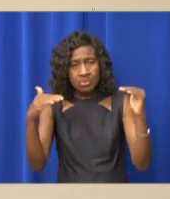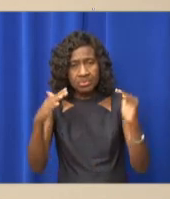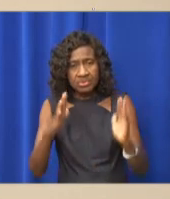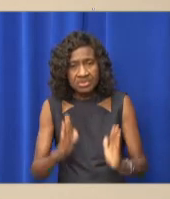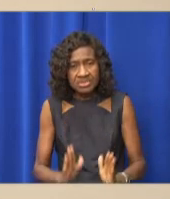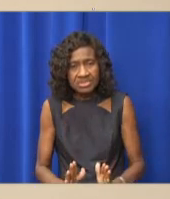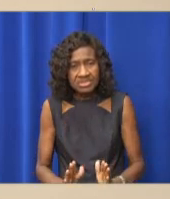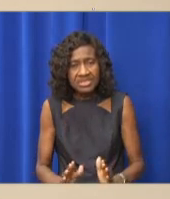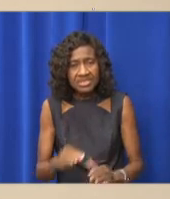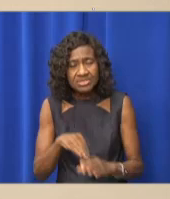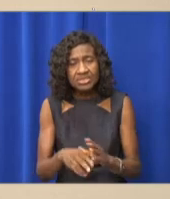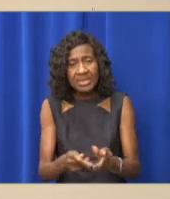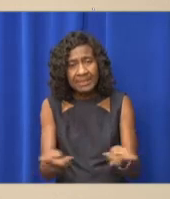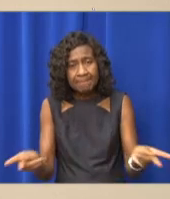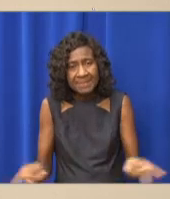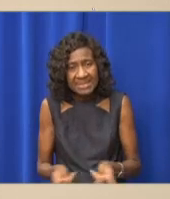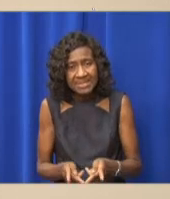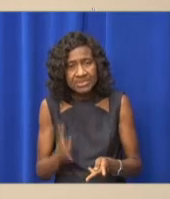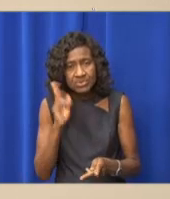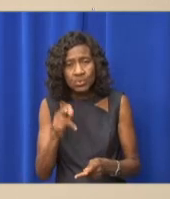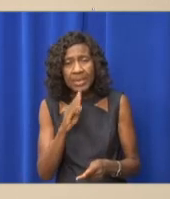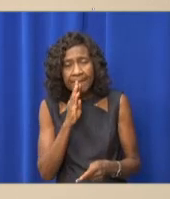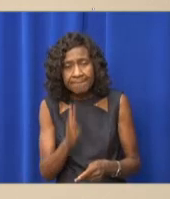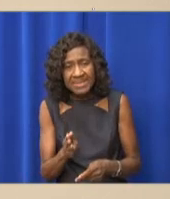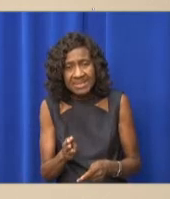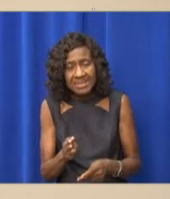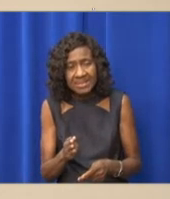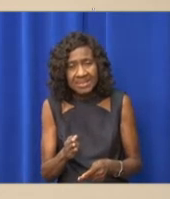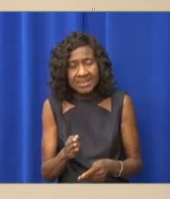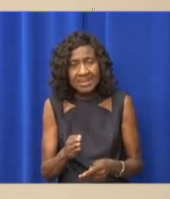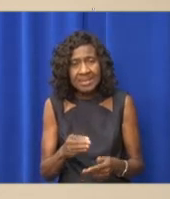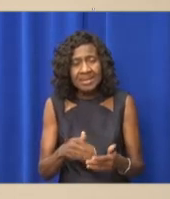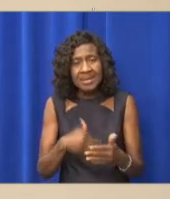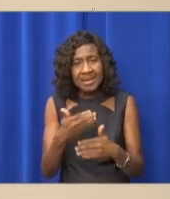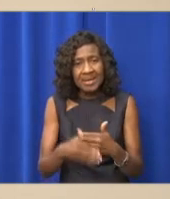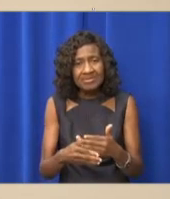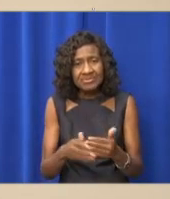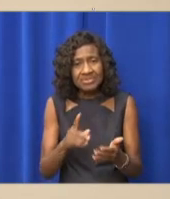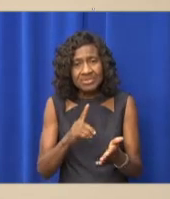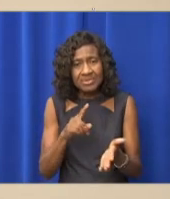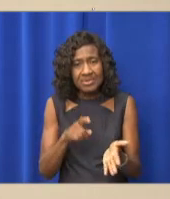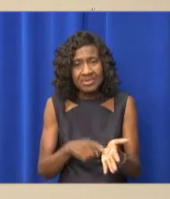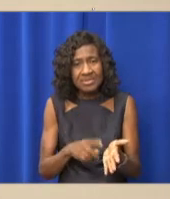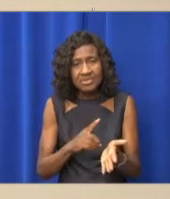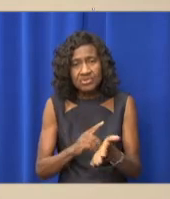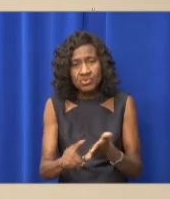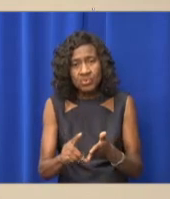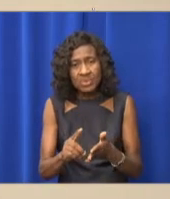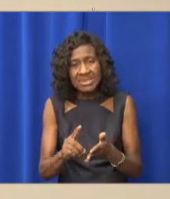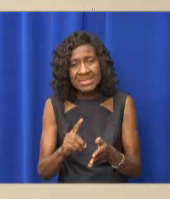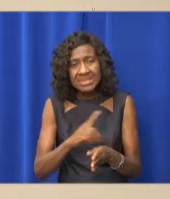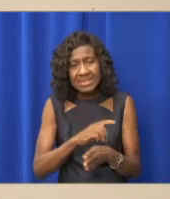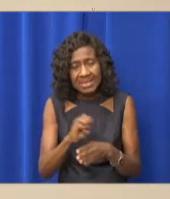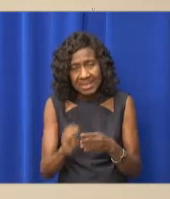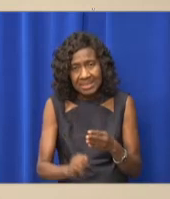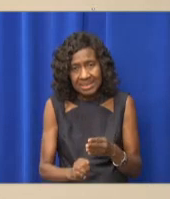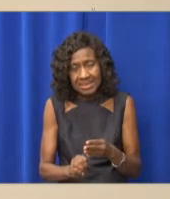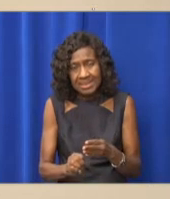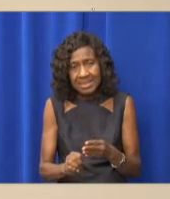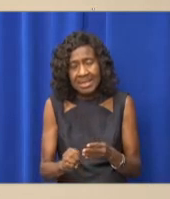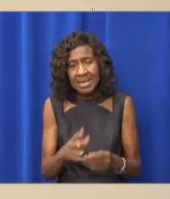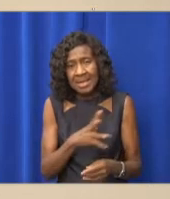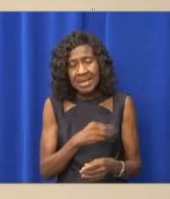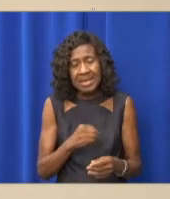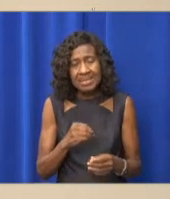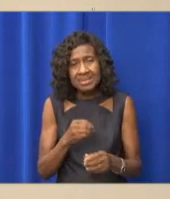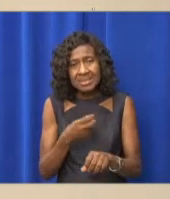course of this weekend. And in addition to that as well, the issue of hard curfew, especially the hard curfew on